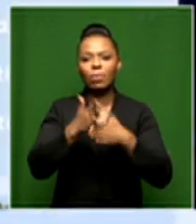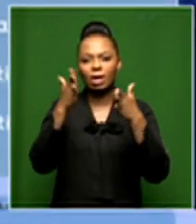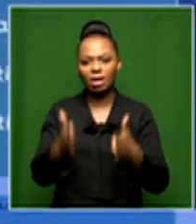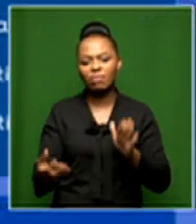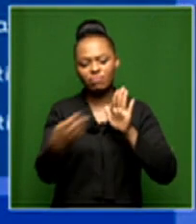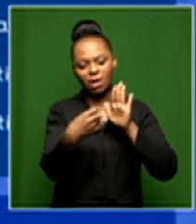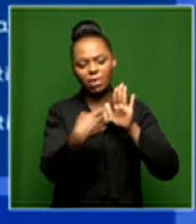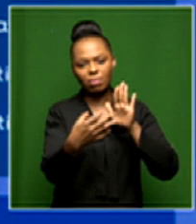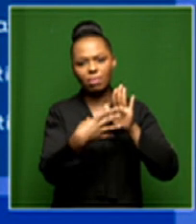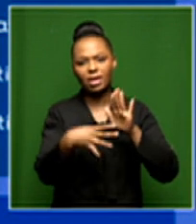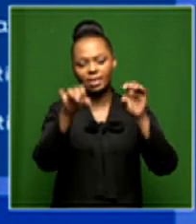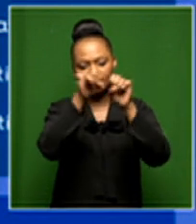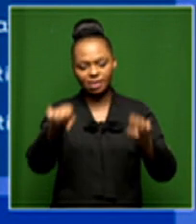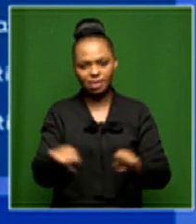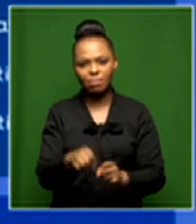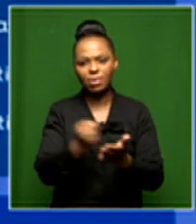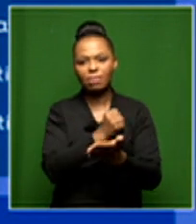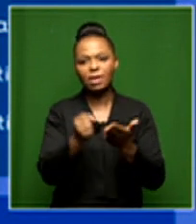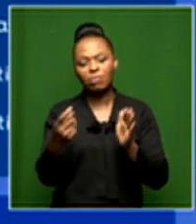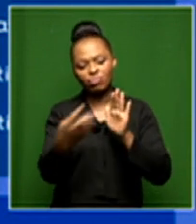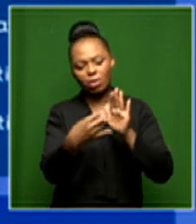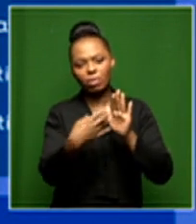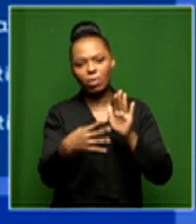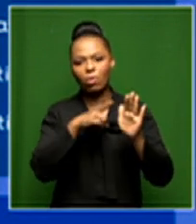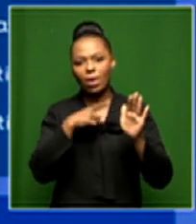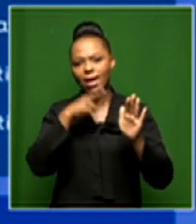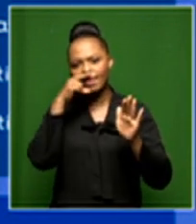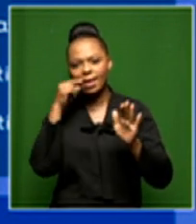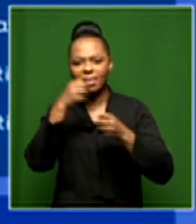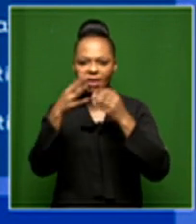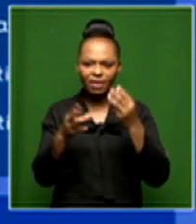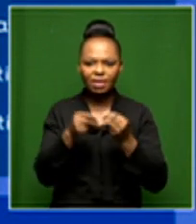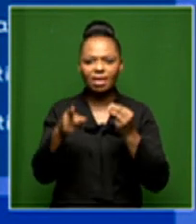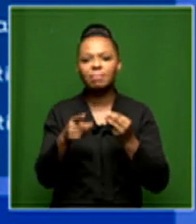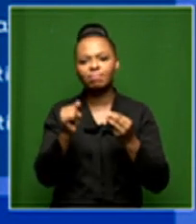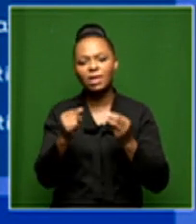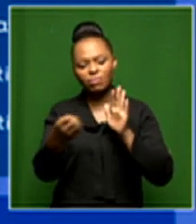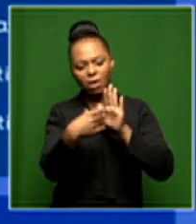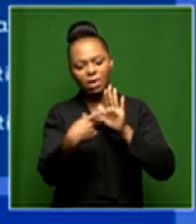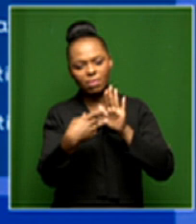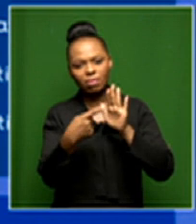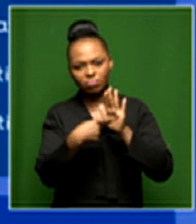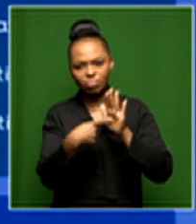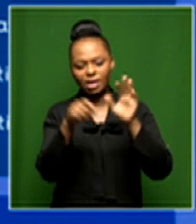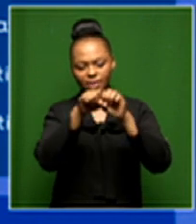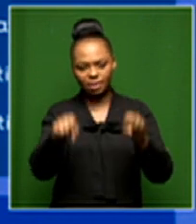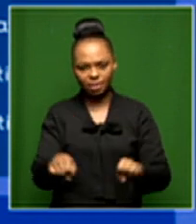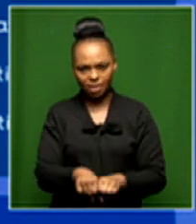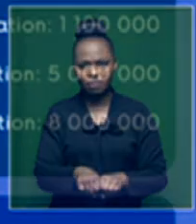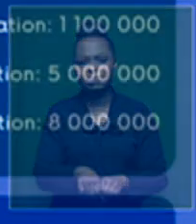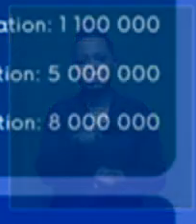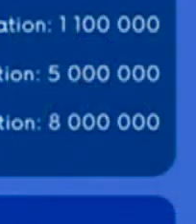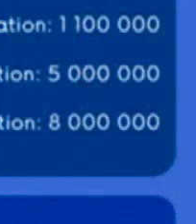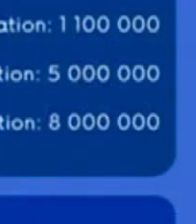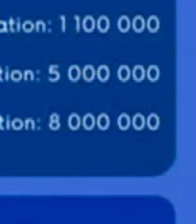the system, since their employers have shared their details with us in anticipation that they will be coming through to be